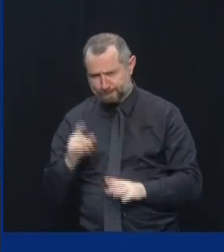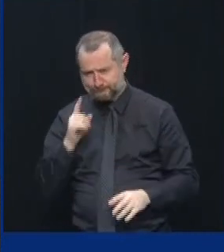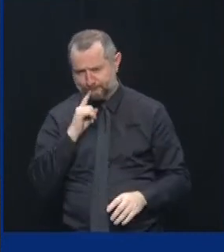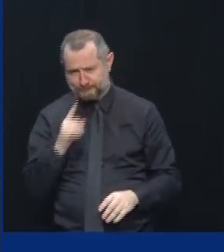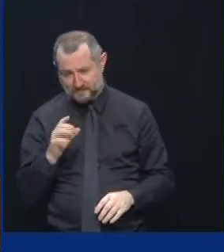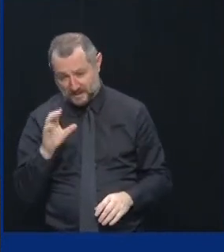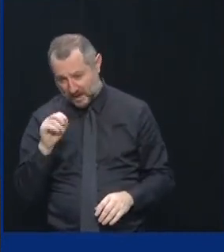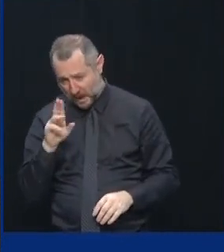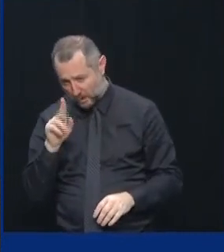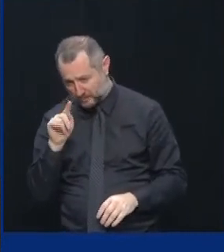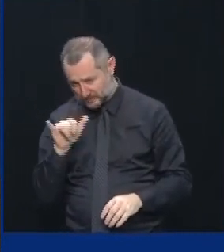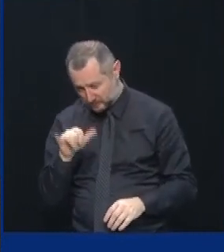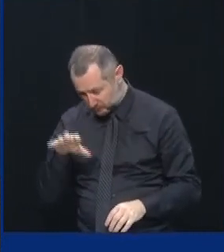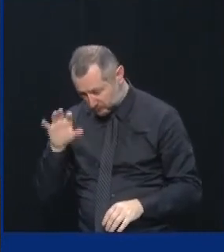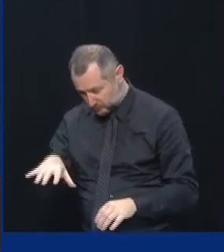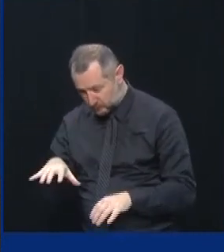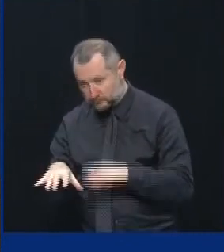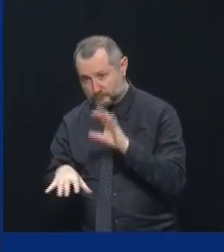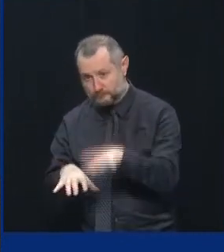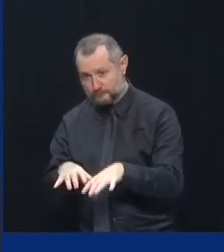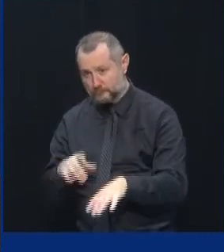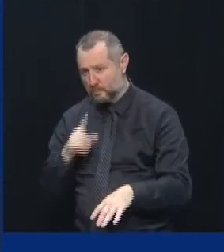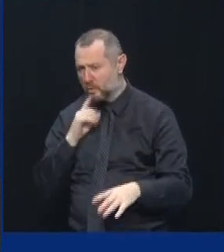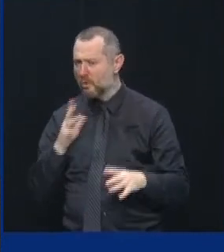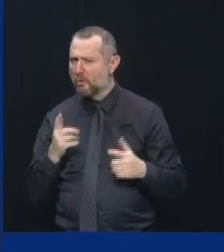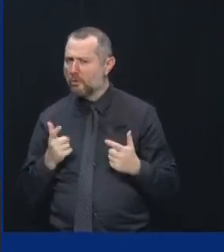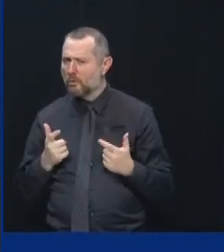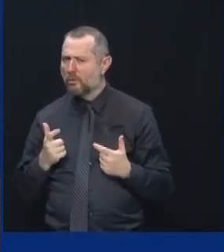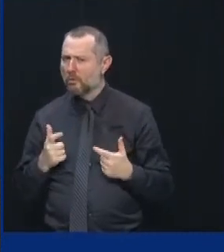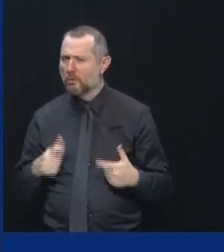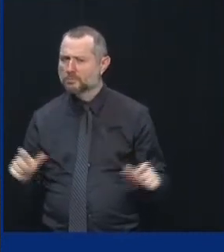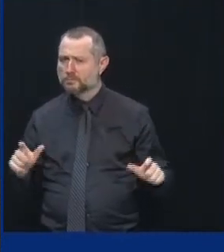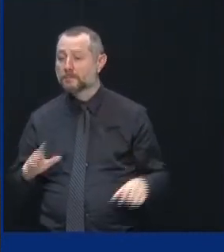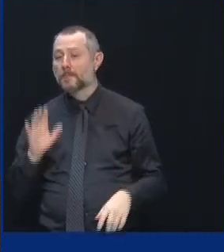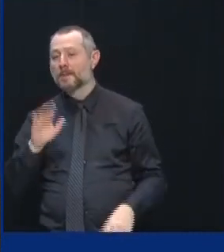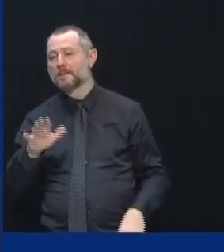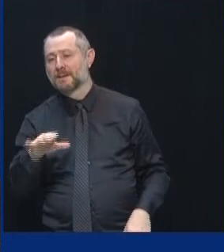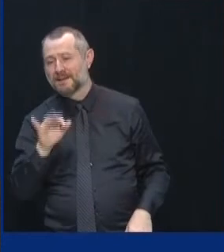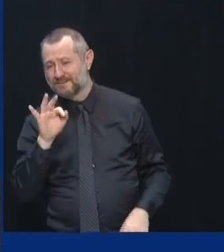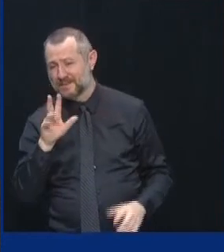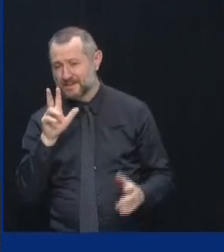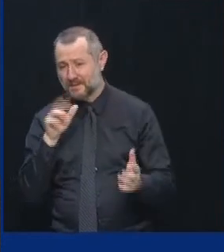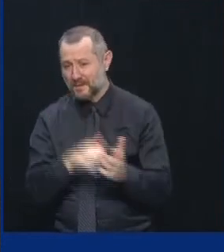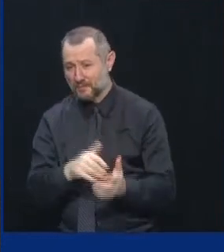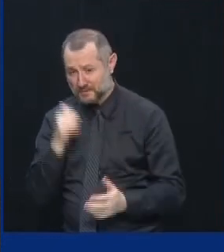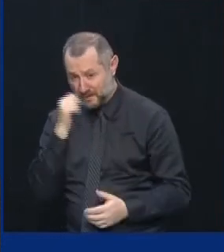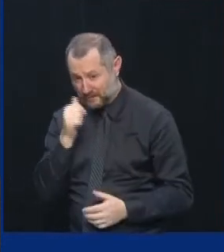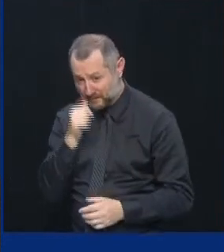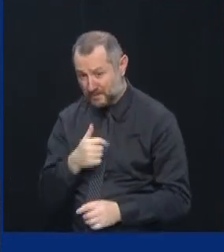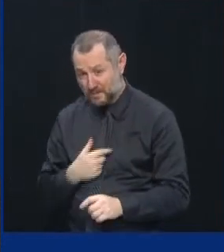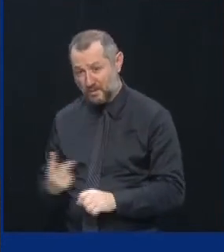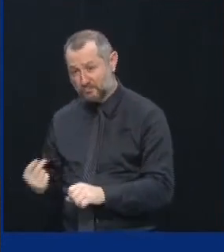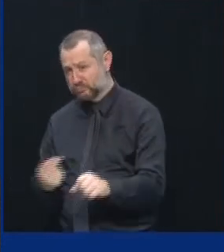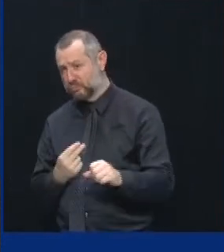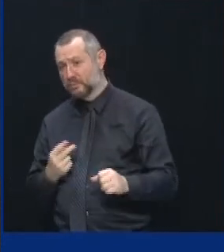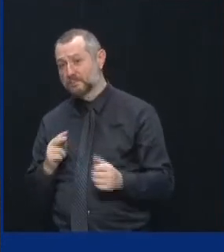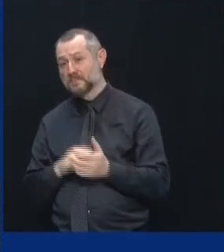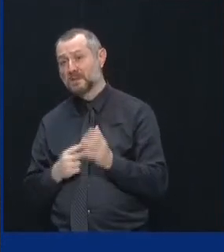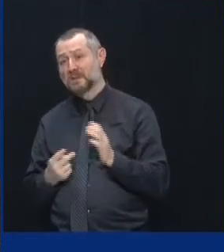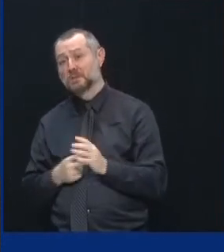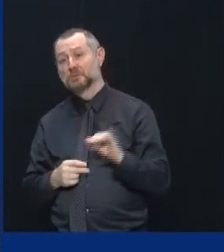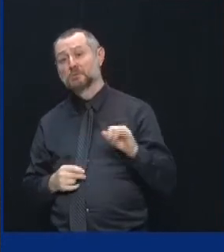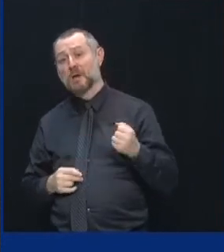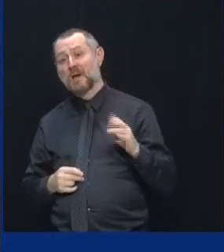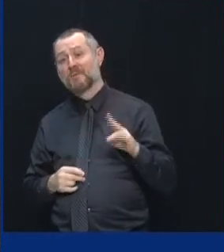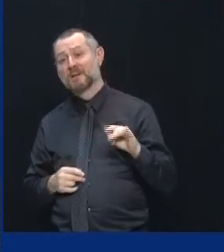These are so large, you need to do 3,000 a day. You know, something like Javits, we're doing about 1,000